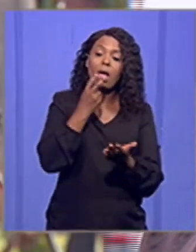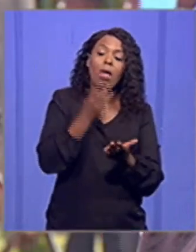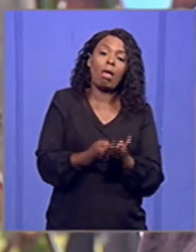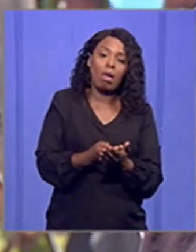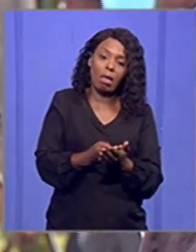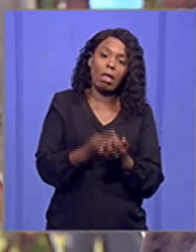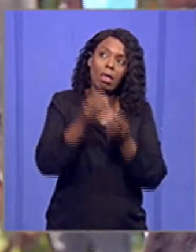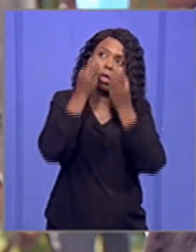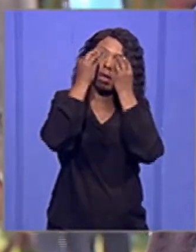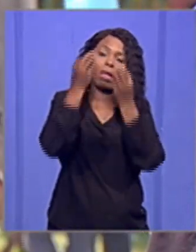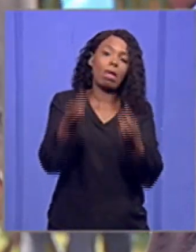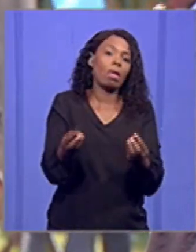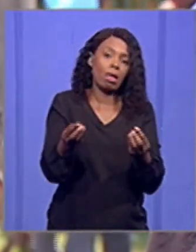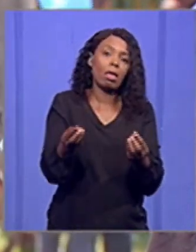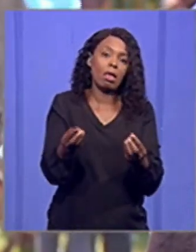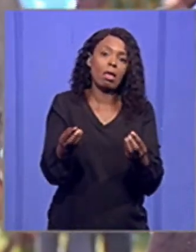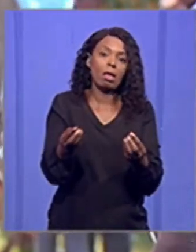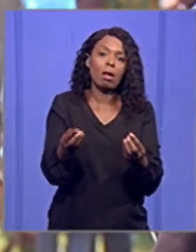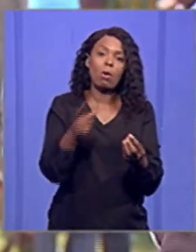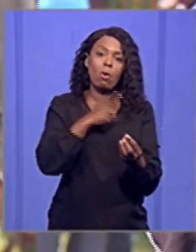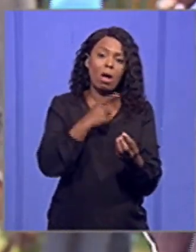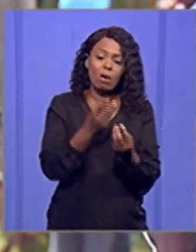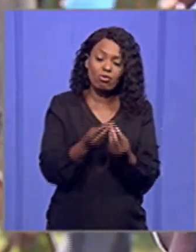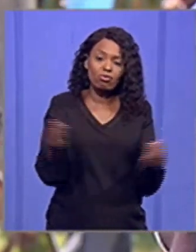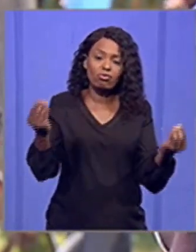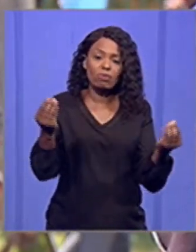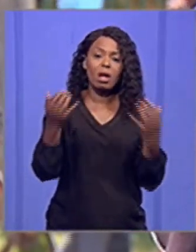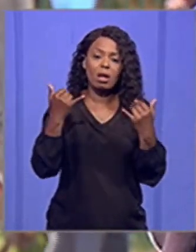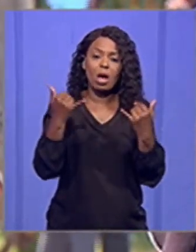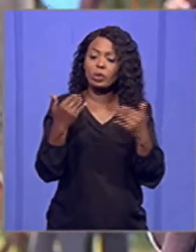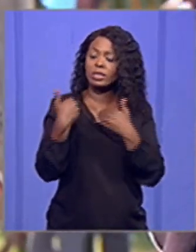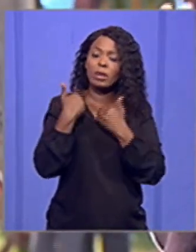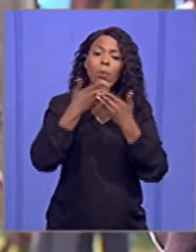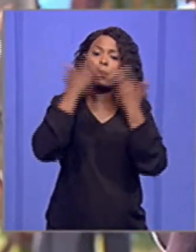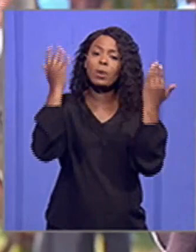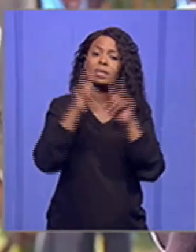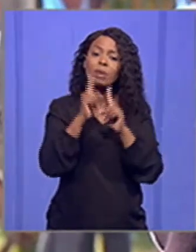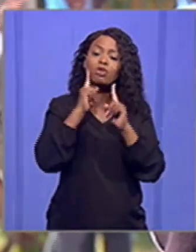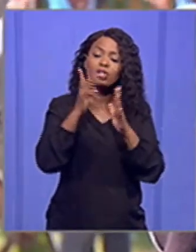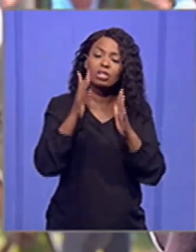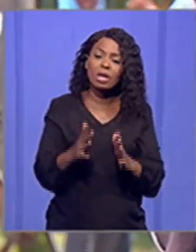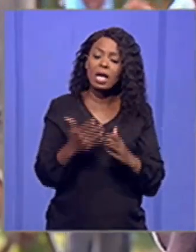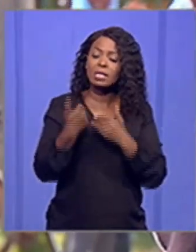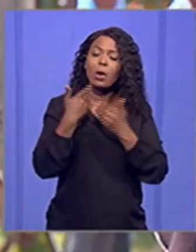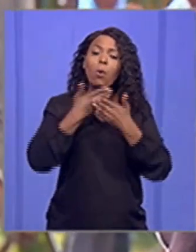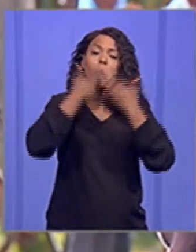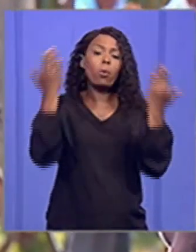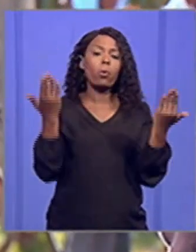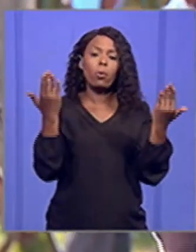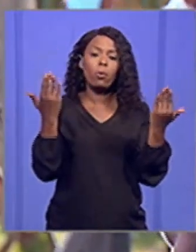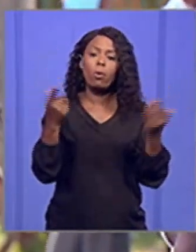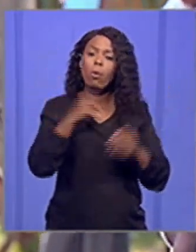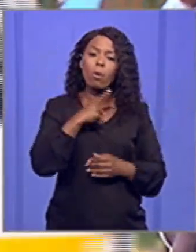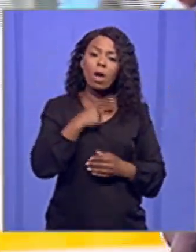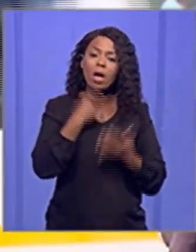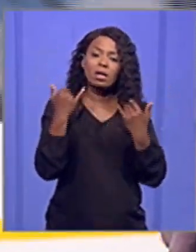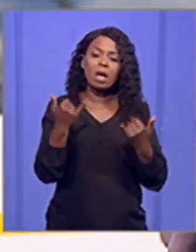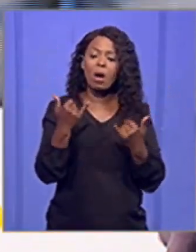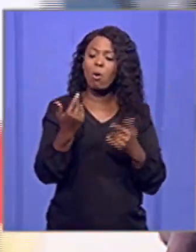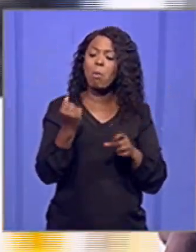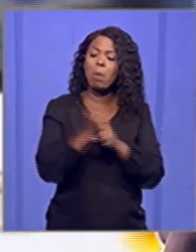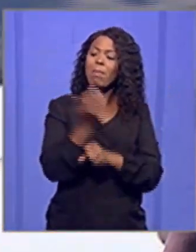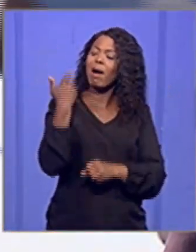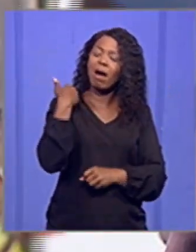ebile re tshogile gore go etsagalang ka gore bana ba rona ka ra ba sa tlhole ba le save le di-teachere le tsona save a di save le tsone because go dana go sa tshwana le